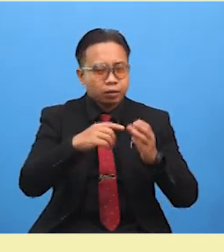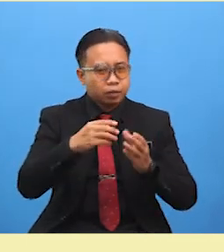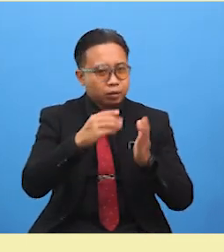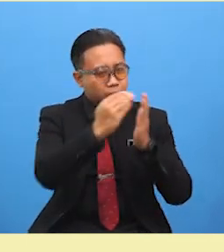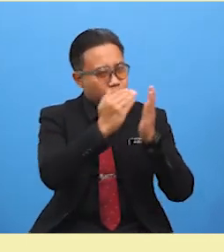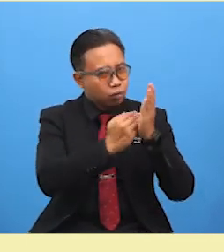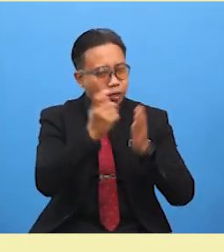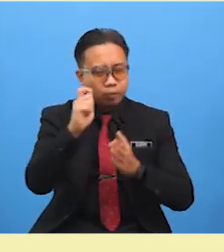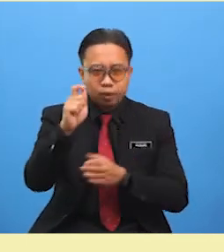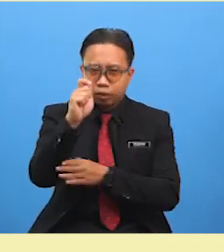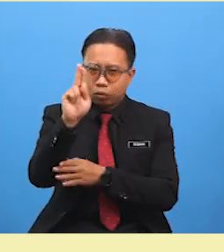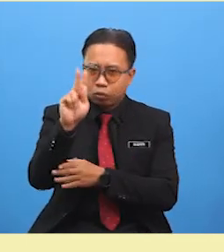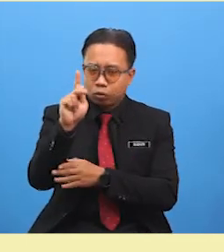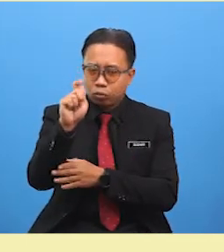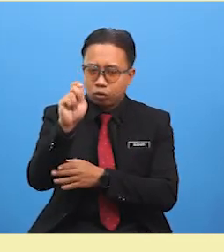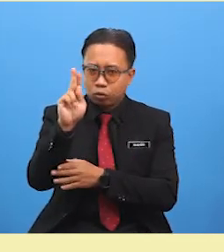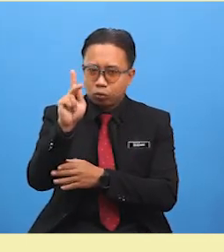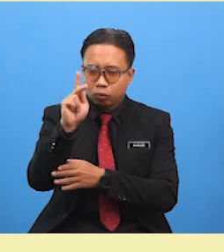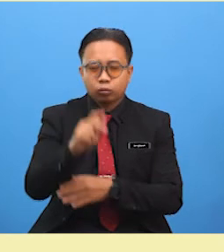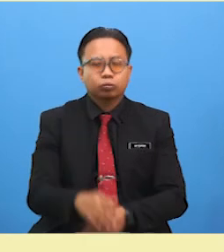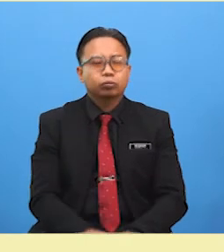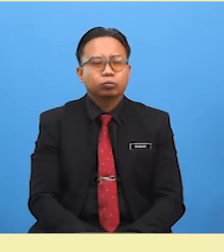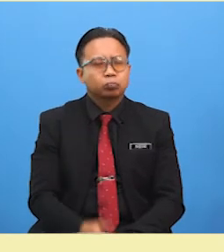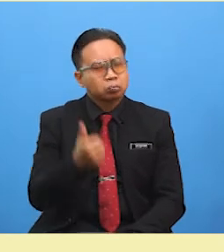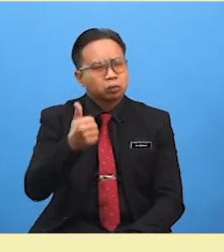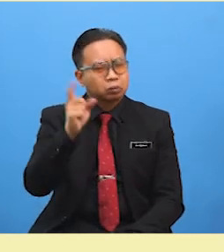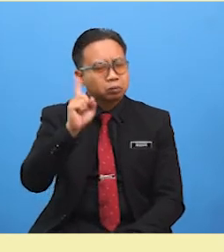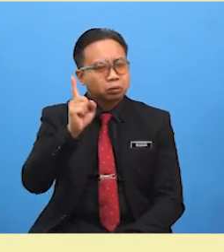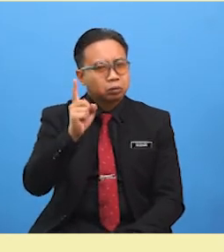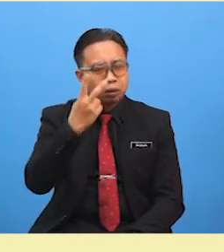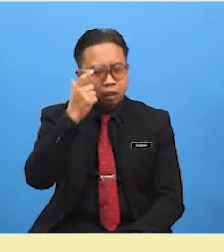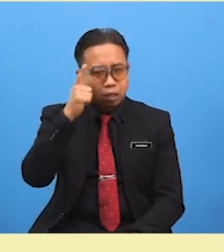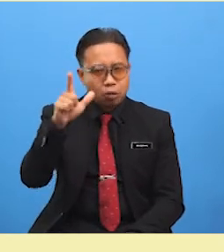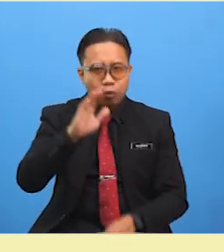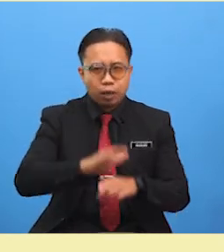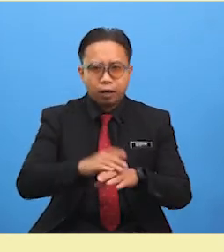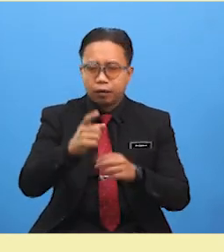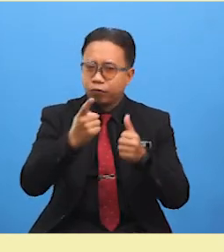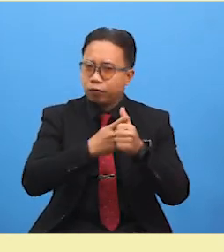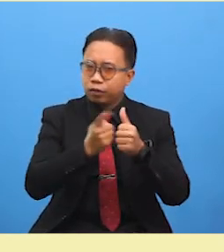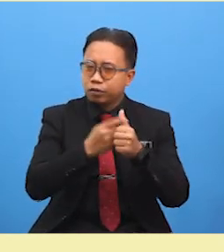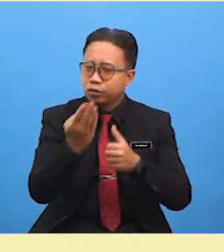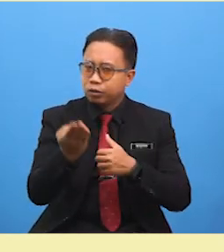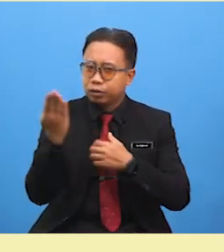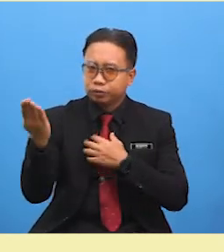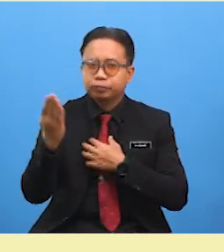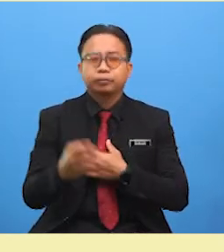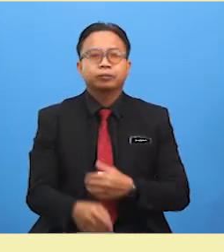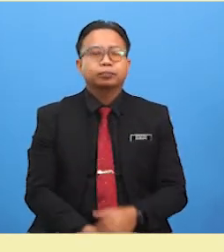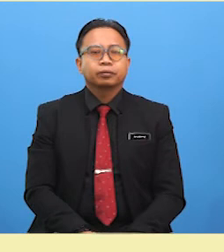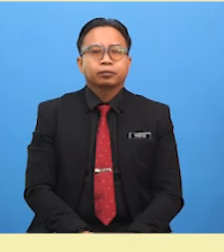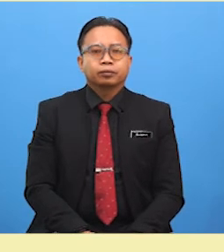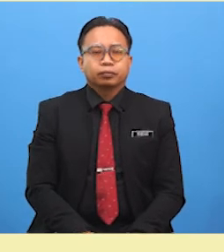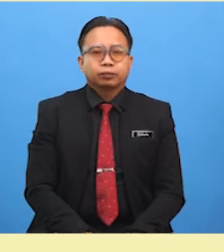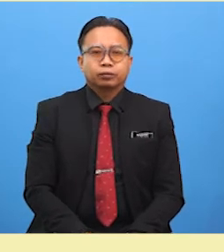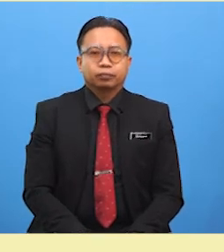tuk-tuk? Which tells you that it describes the tuk-tuk the best? Look at the very first statement. In